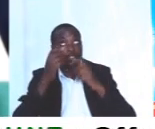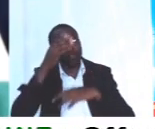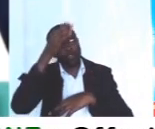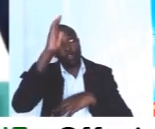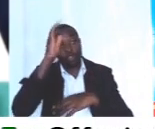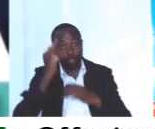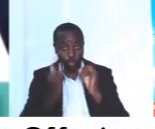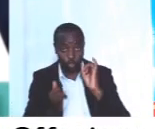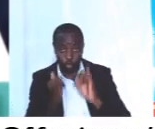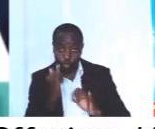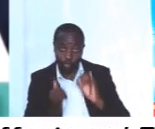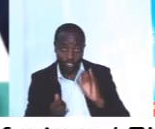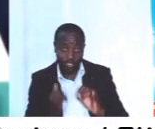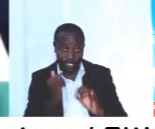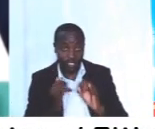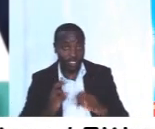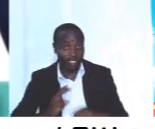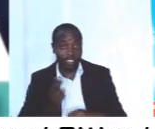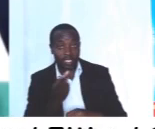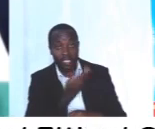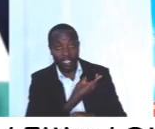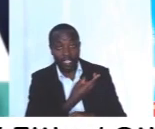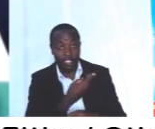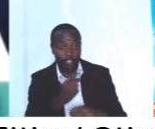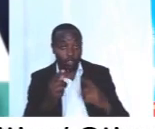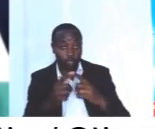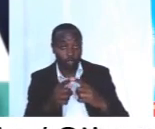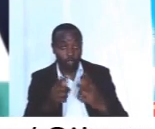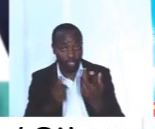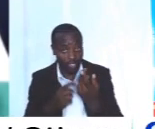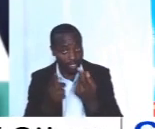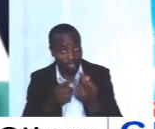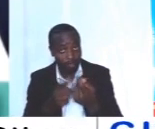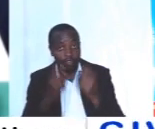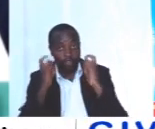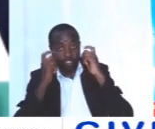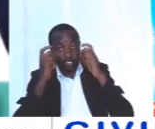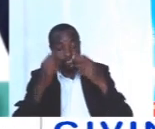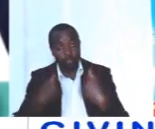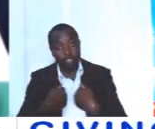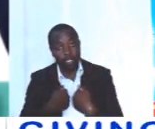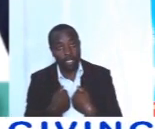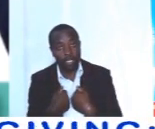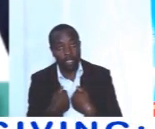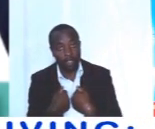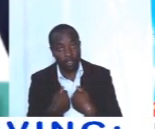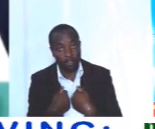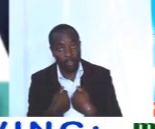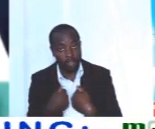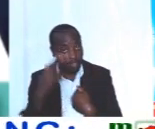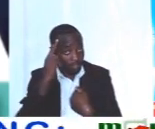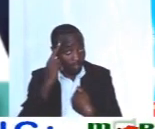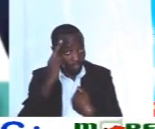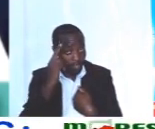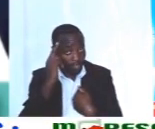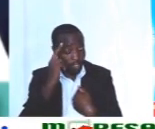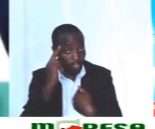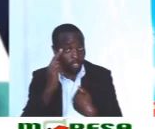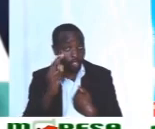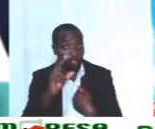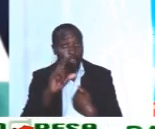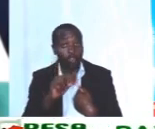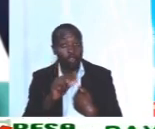judge us according to the number of sins we commit every day, I don't think anyone would be standing. But